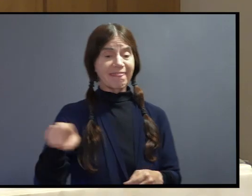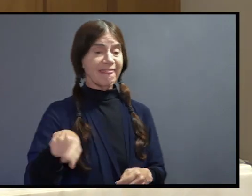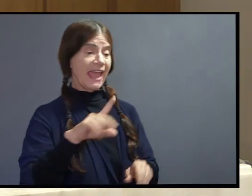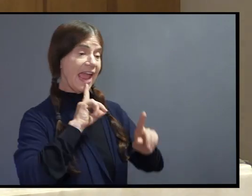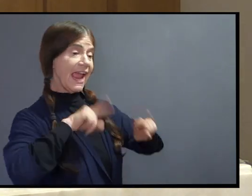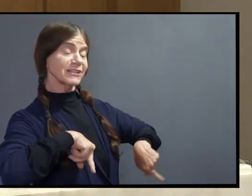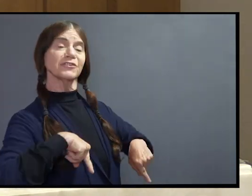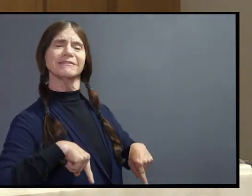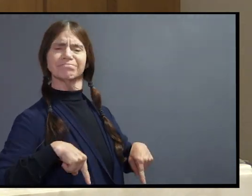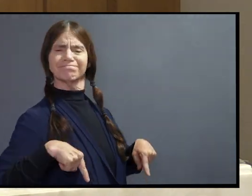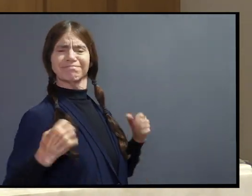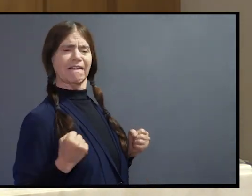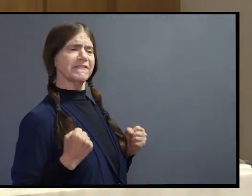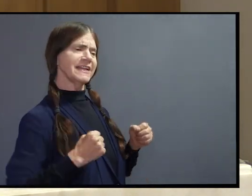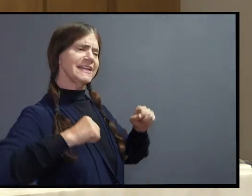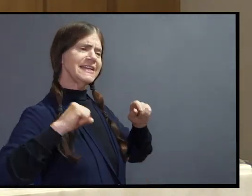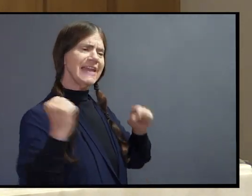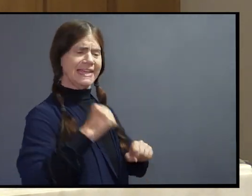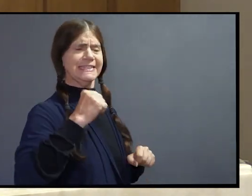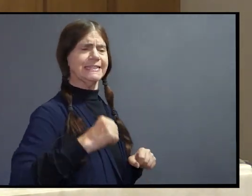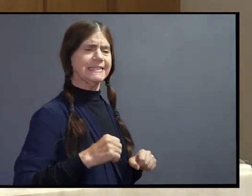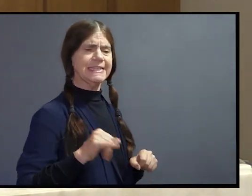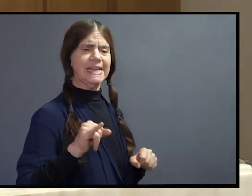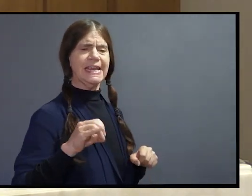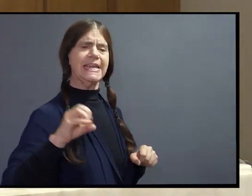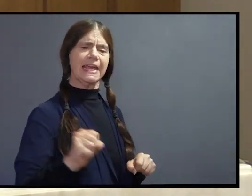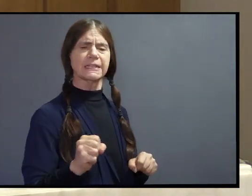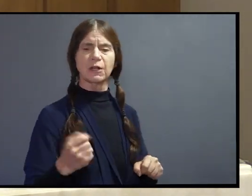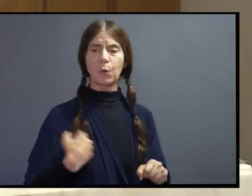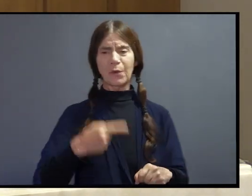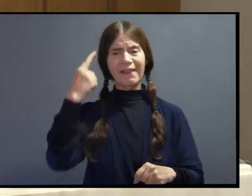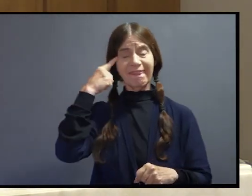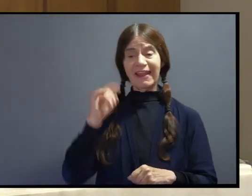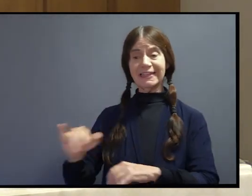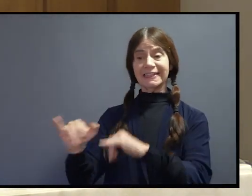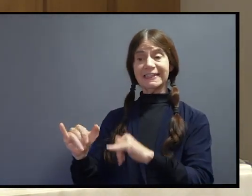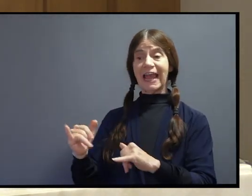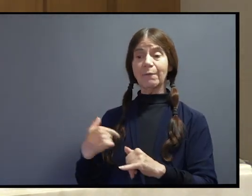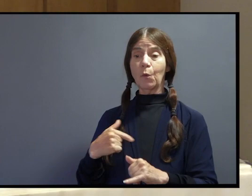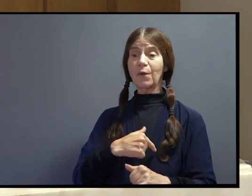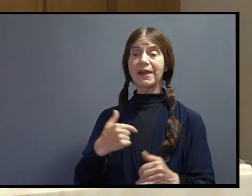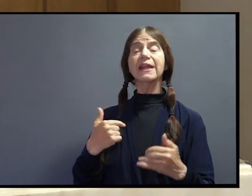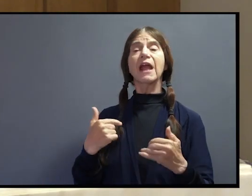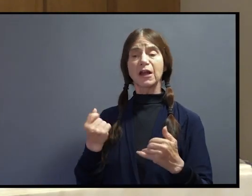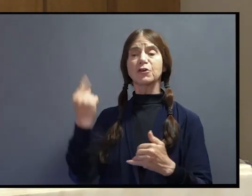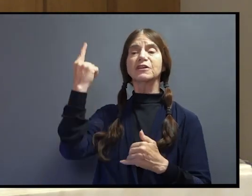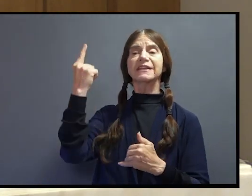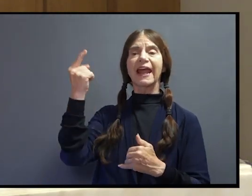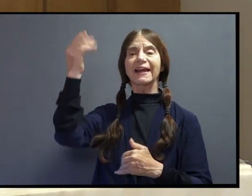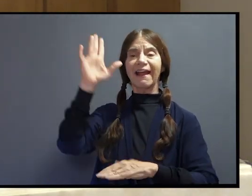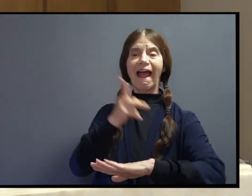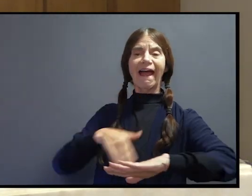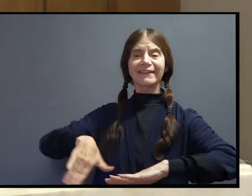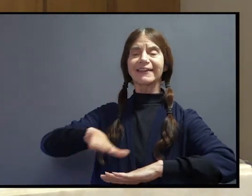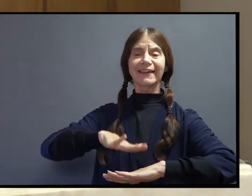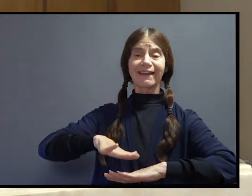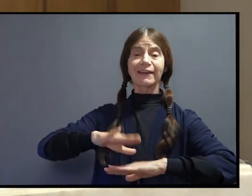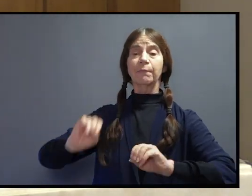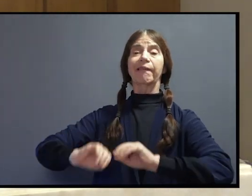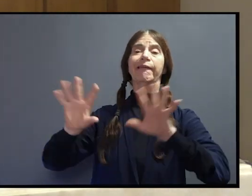yes. And we're right there with them, thinking that we have the kingdom of God all figured